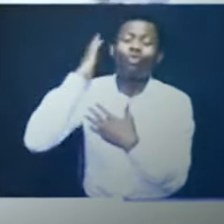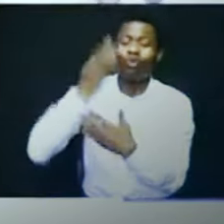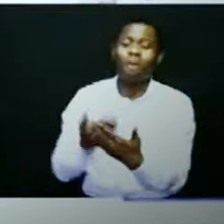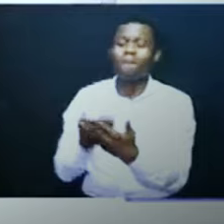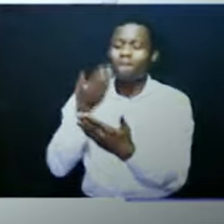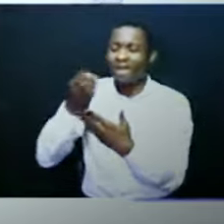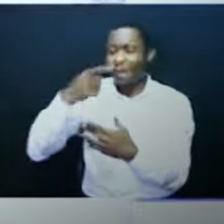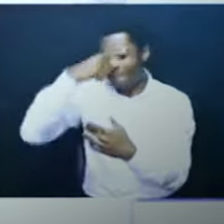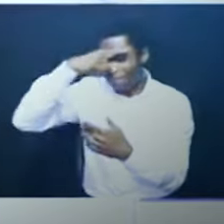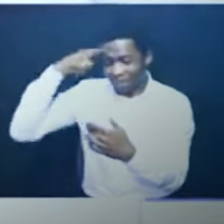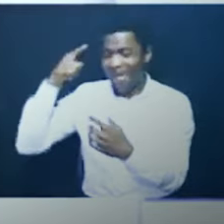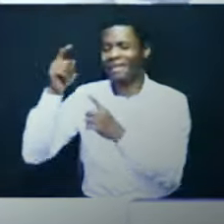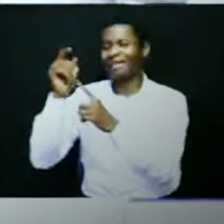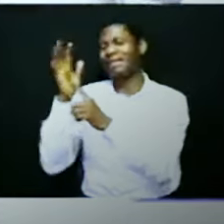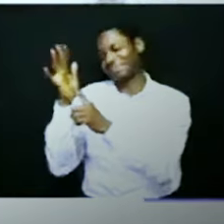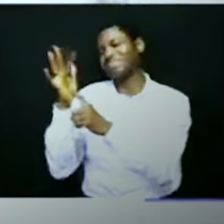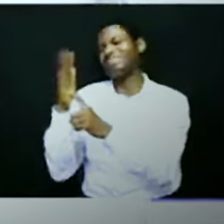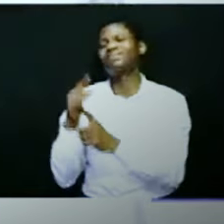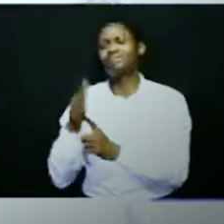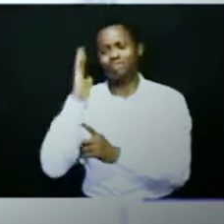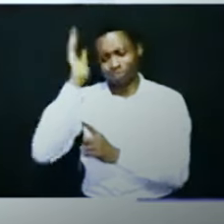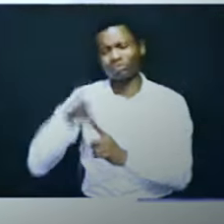candle. So